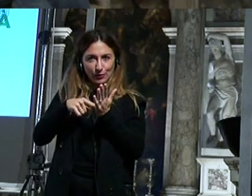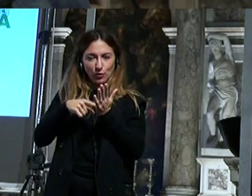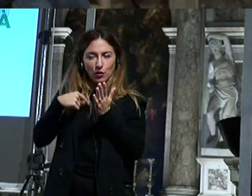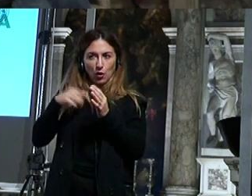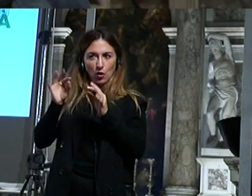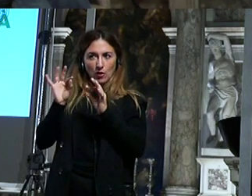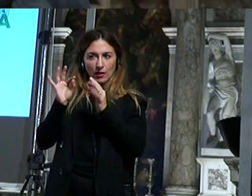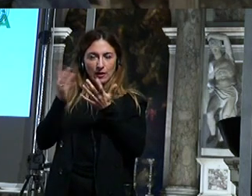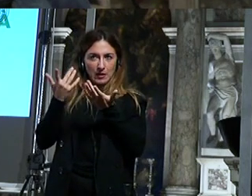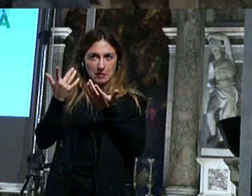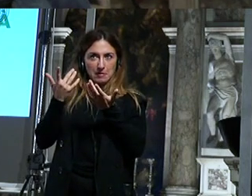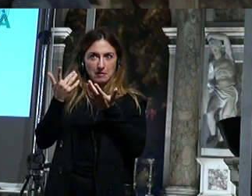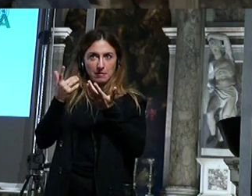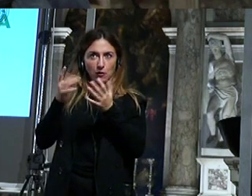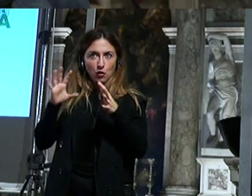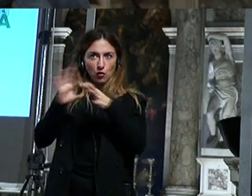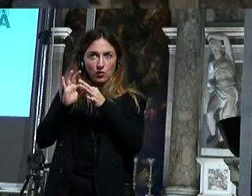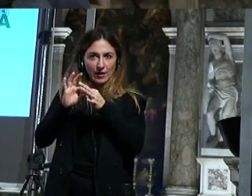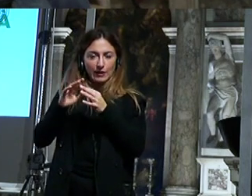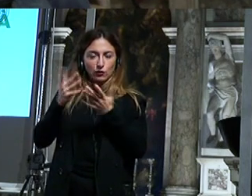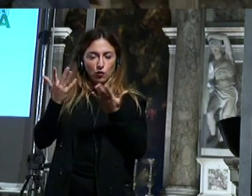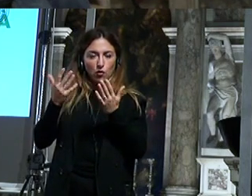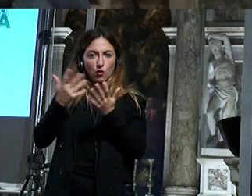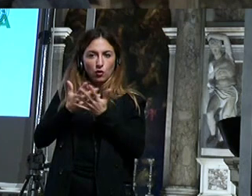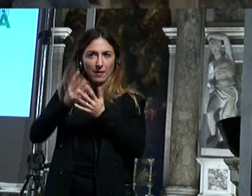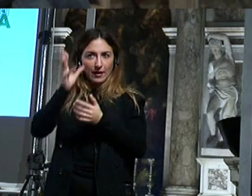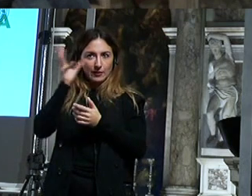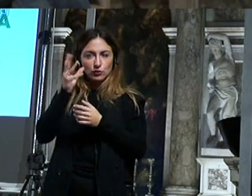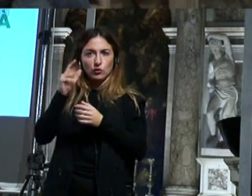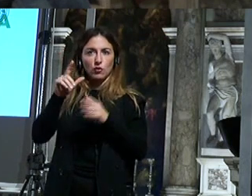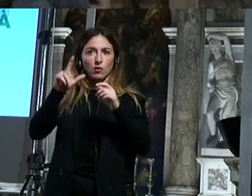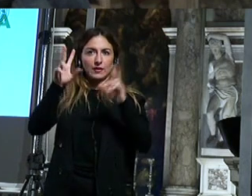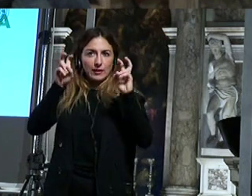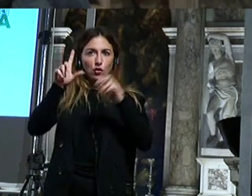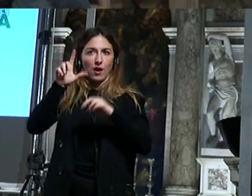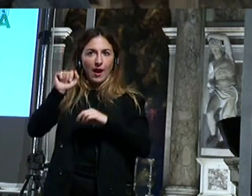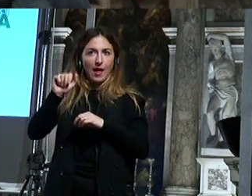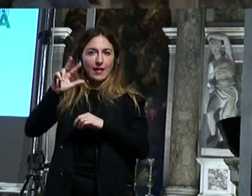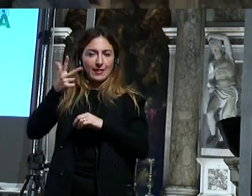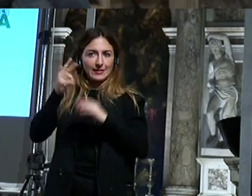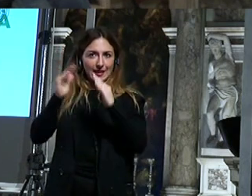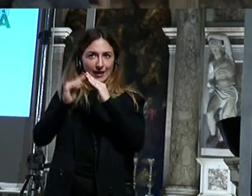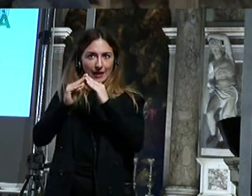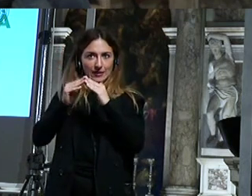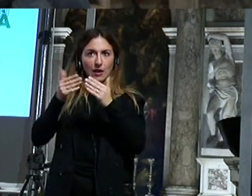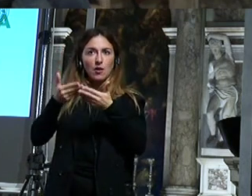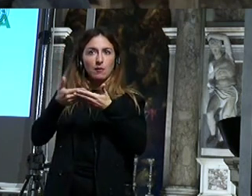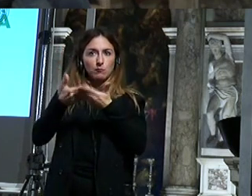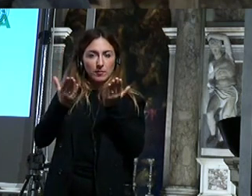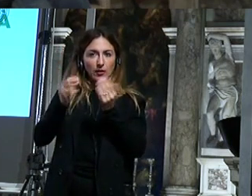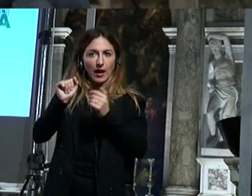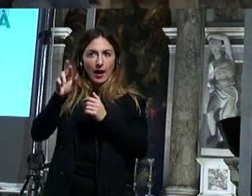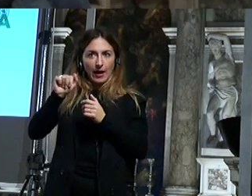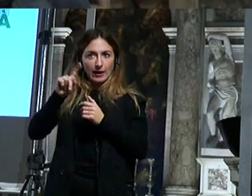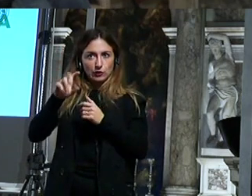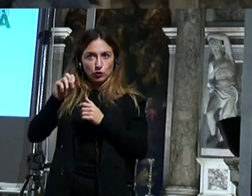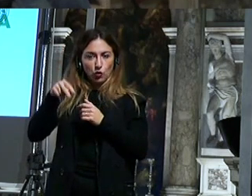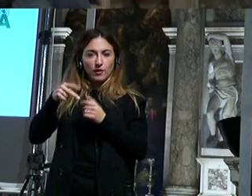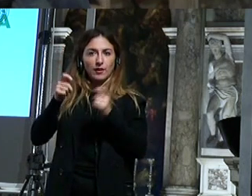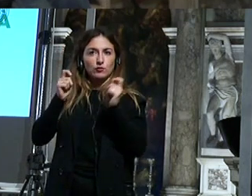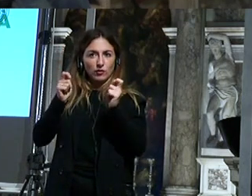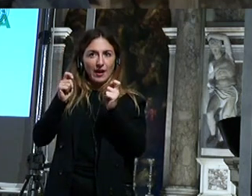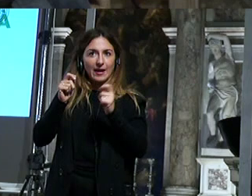Great House. It was a review that was in Haaretz, in the Israeli paper, and it was written by a